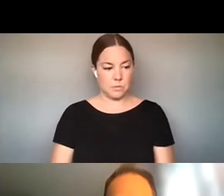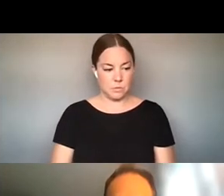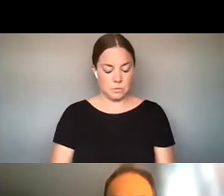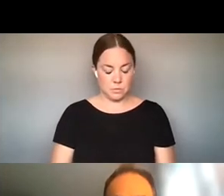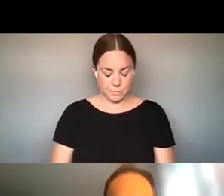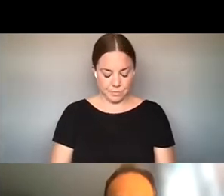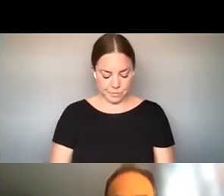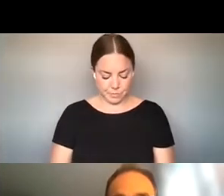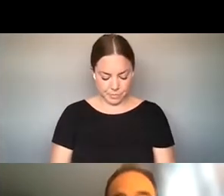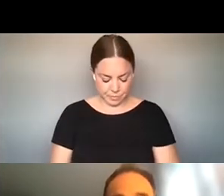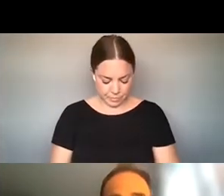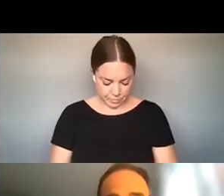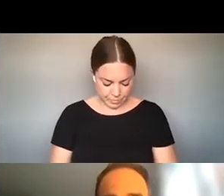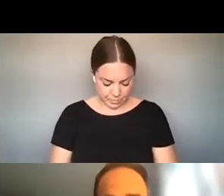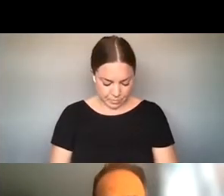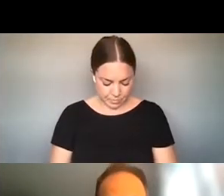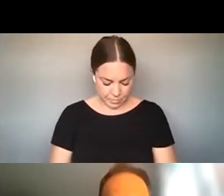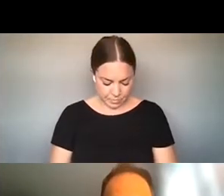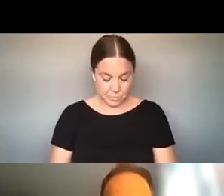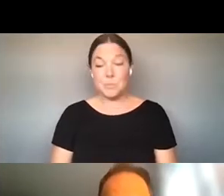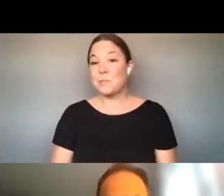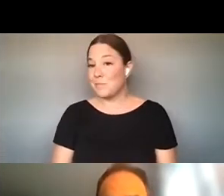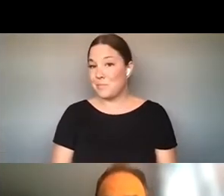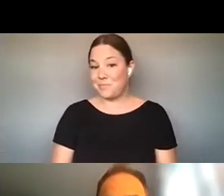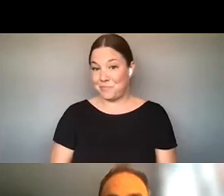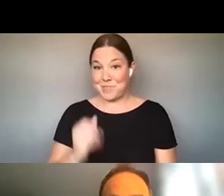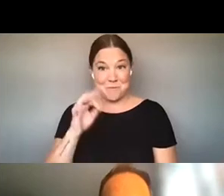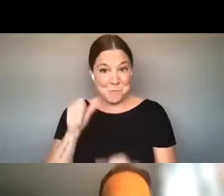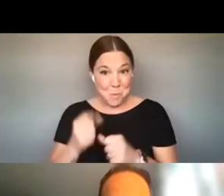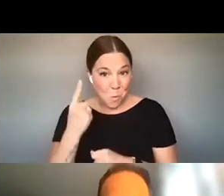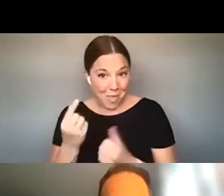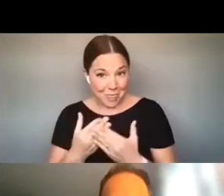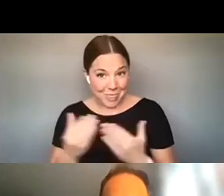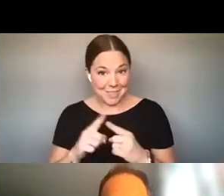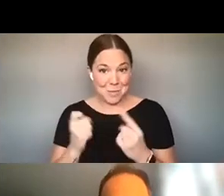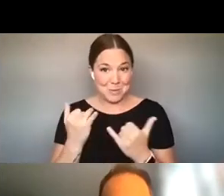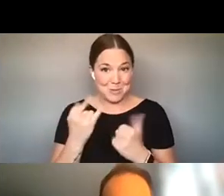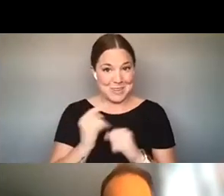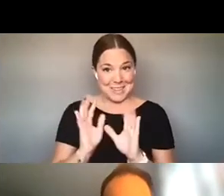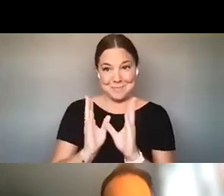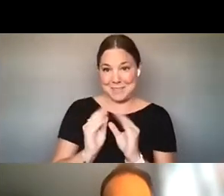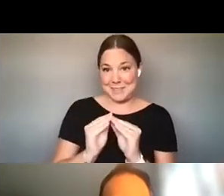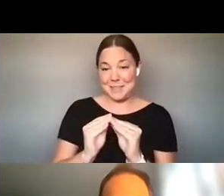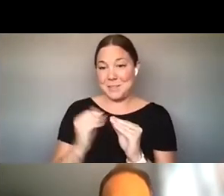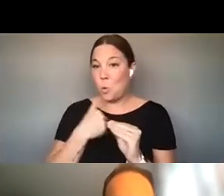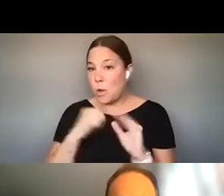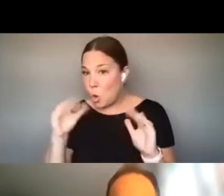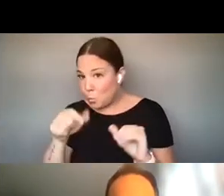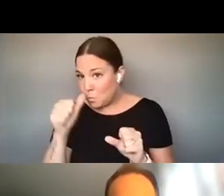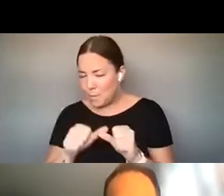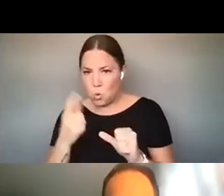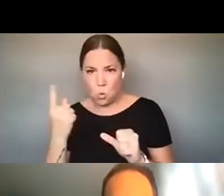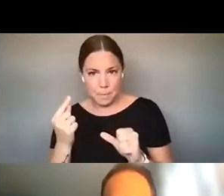All right. Now, if you remember only one thing from this webinar, we hope that it's this. We